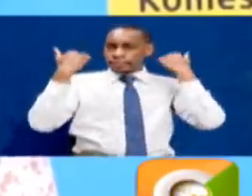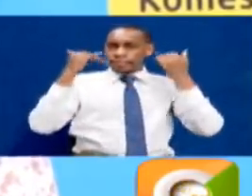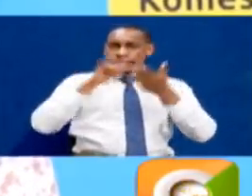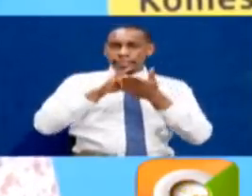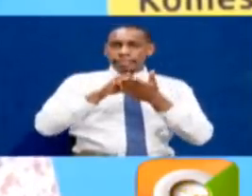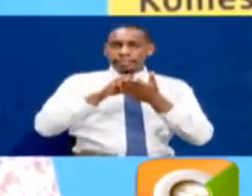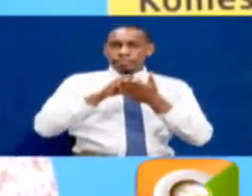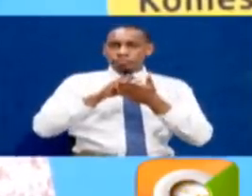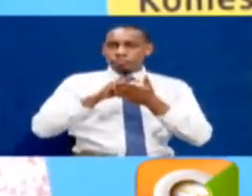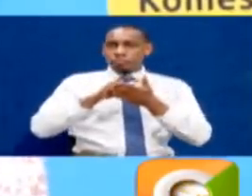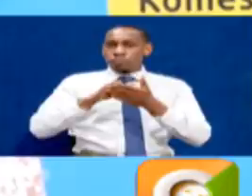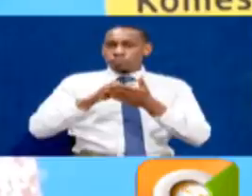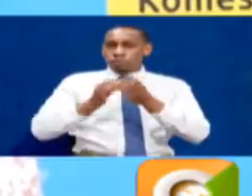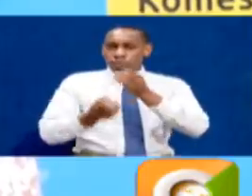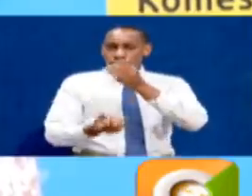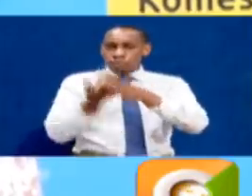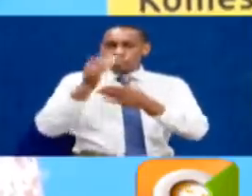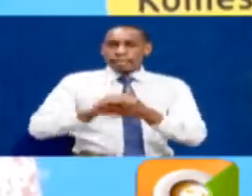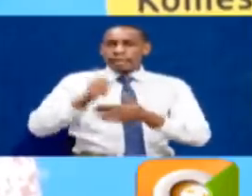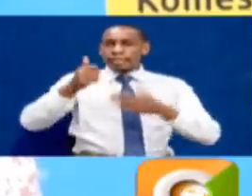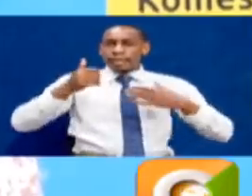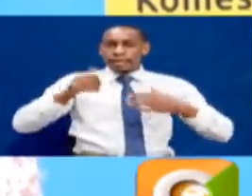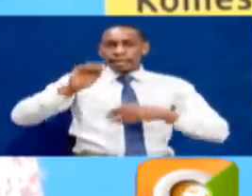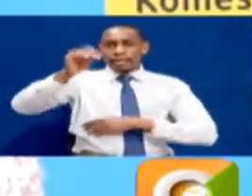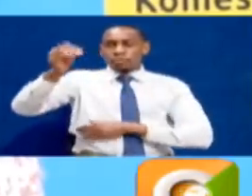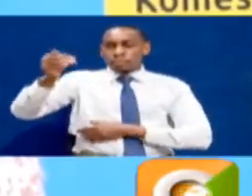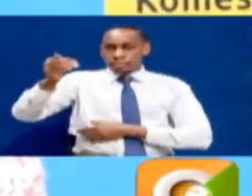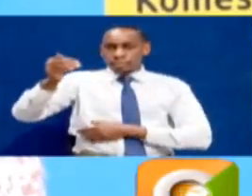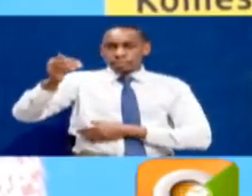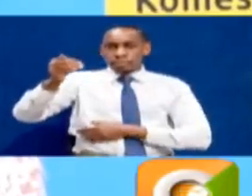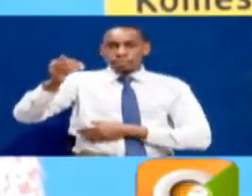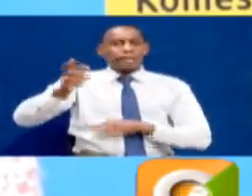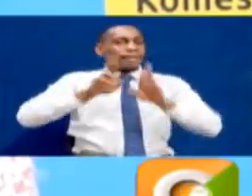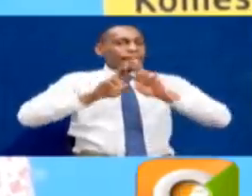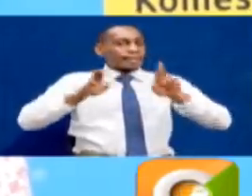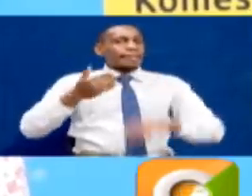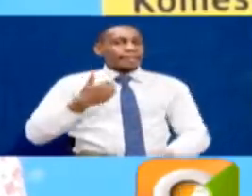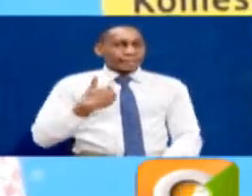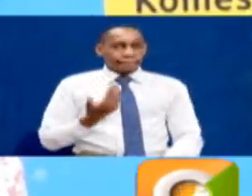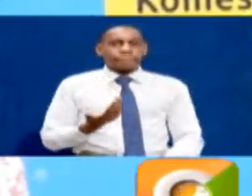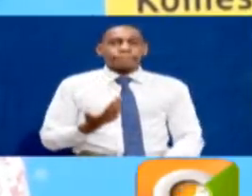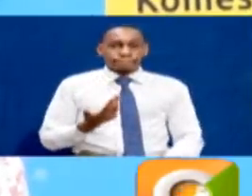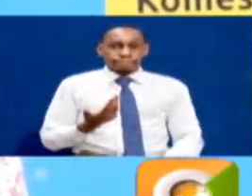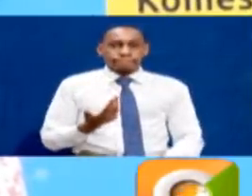that we are looking for, as I said, some counties already have this